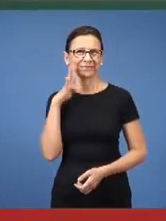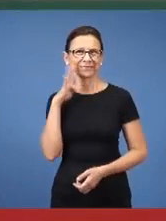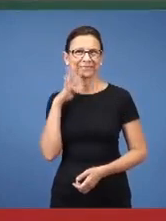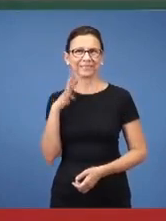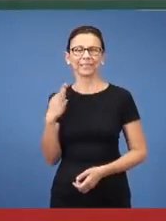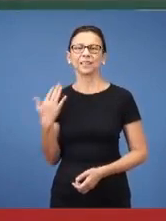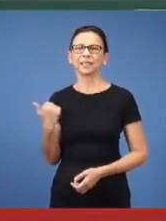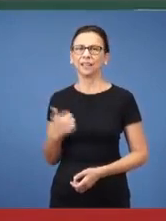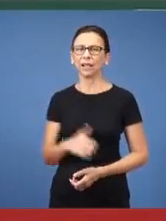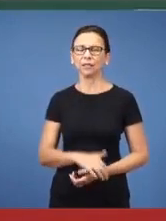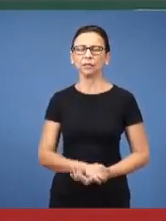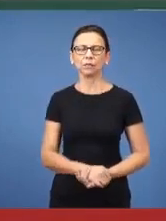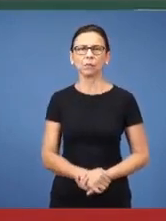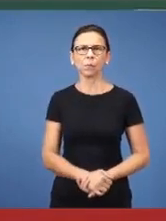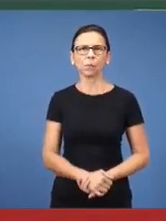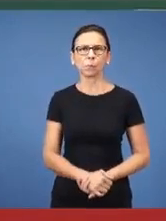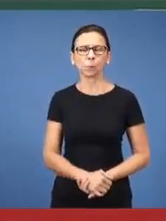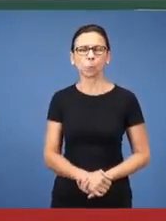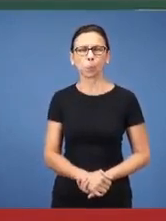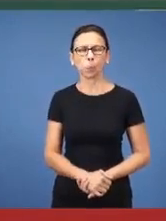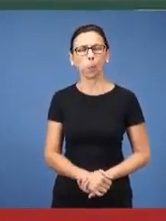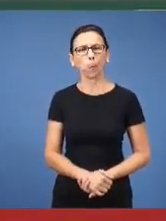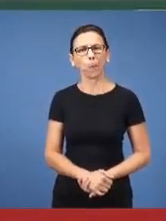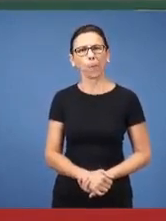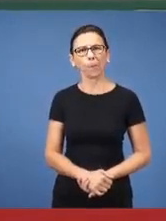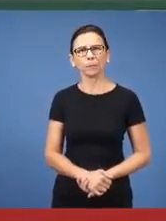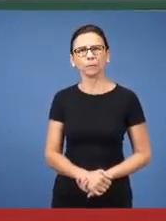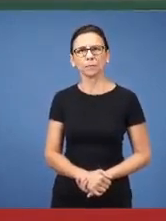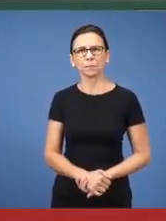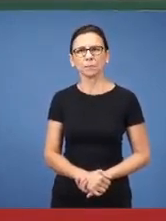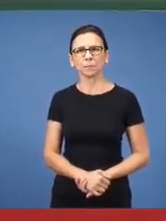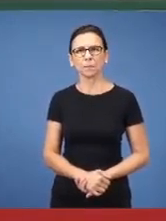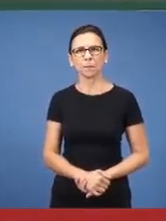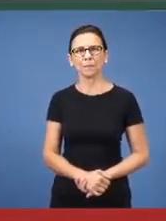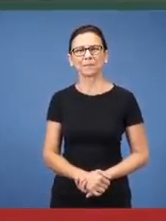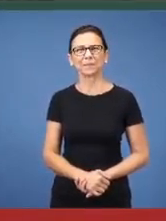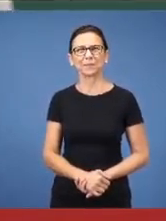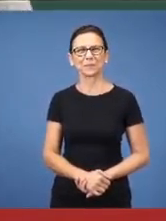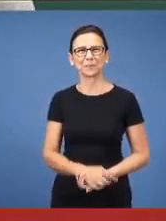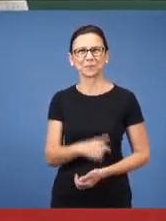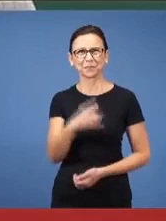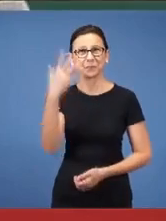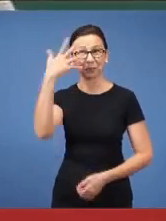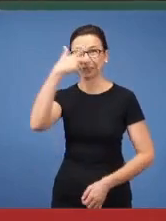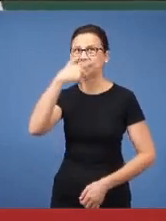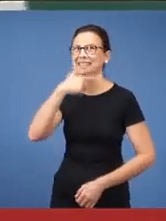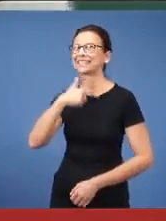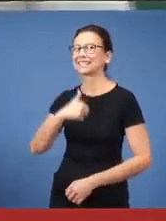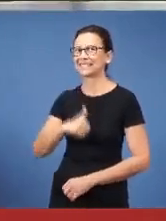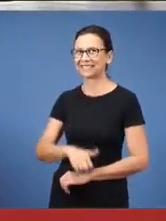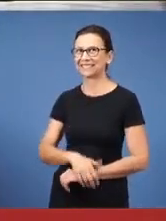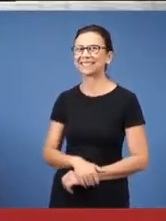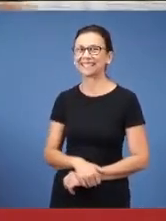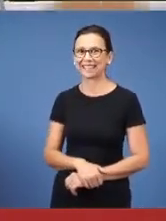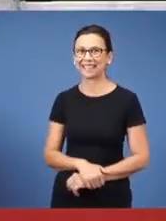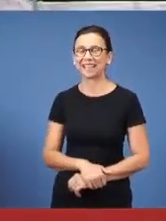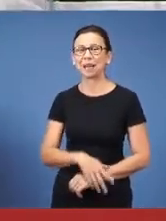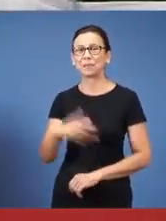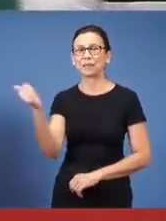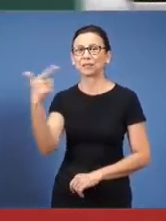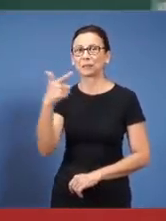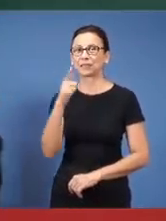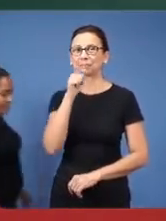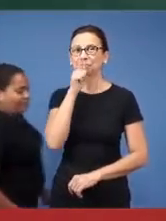this nice man here, may give you continuity, although his hair is already disheveled. He's pretty like this.